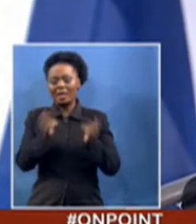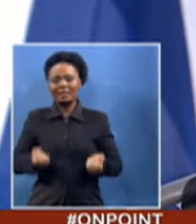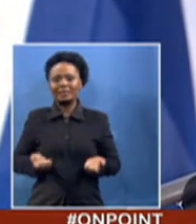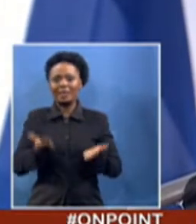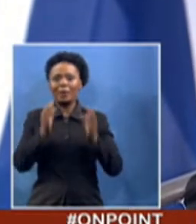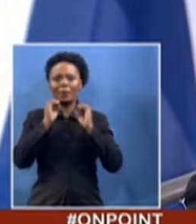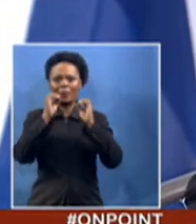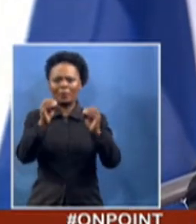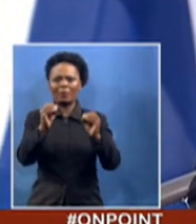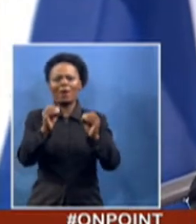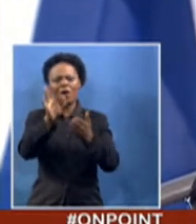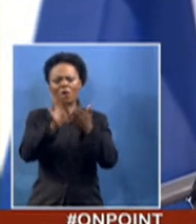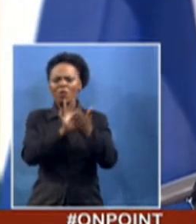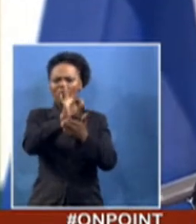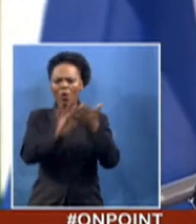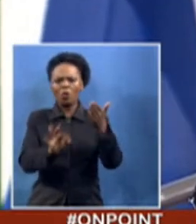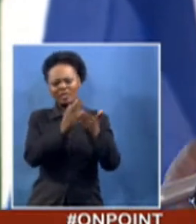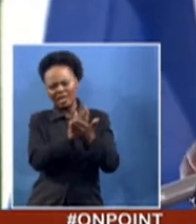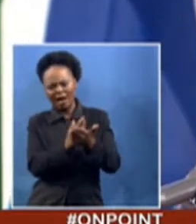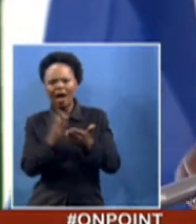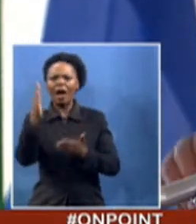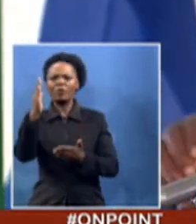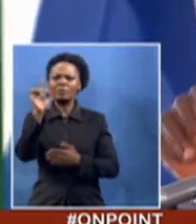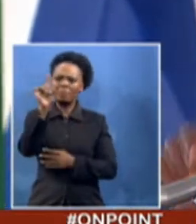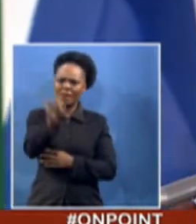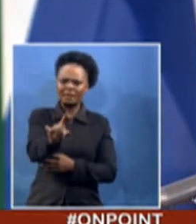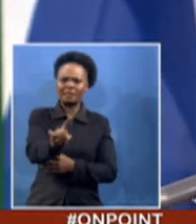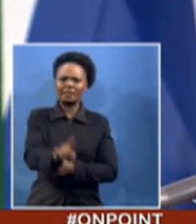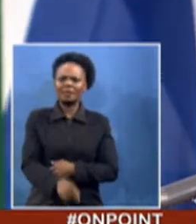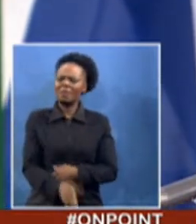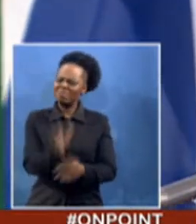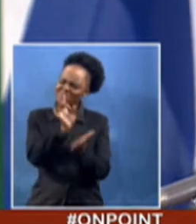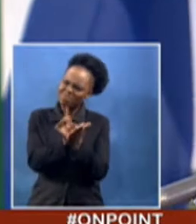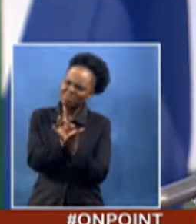them out. Take them out.